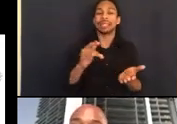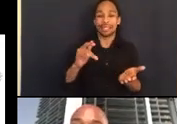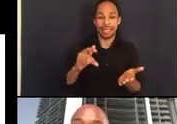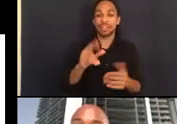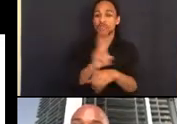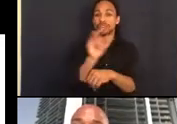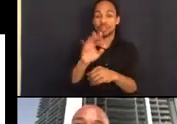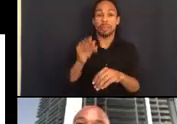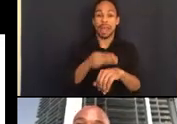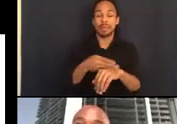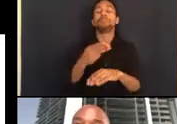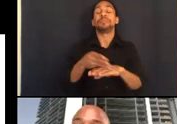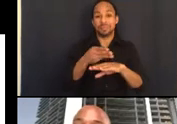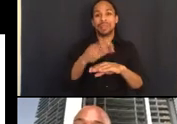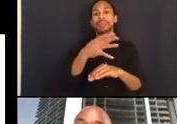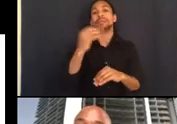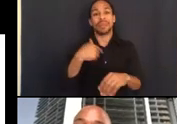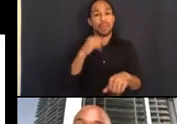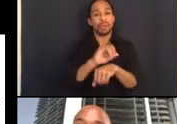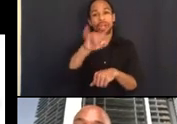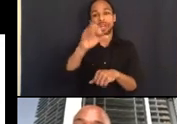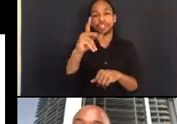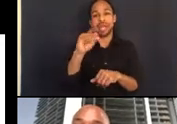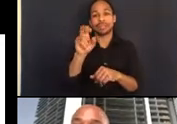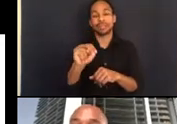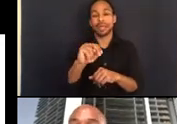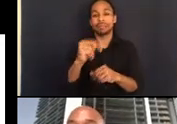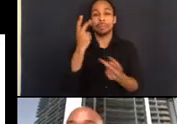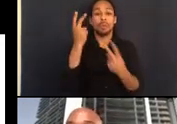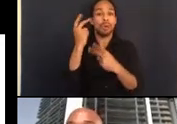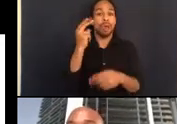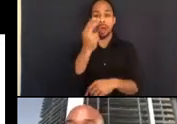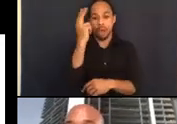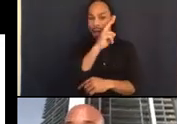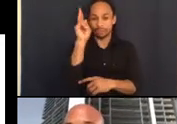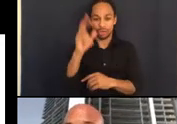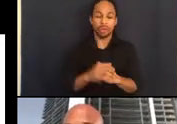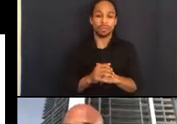is Jackson Memorial Hospital, as well as at our syringe services program. Next slide.